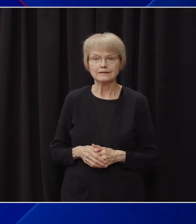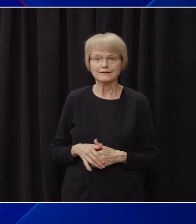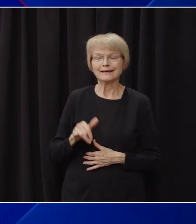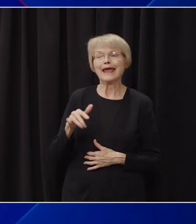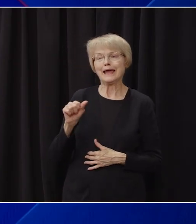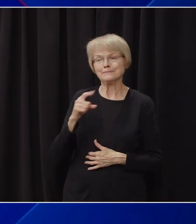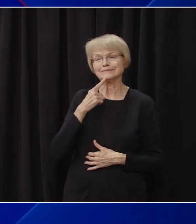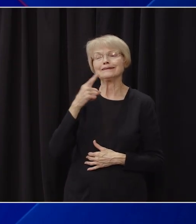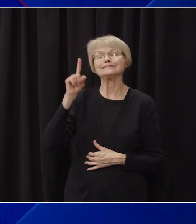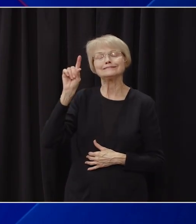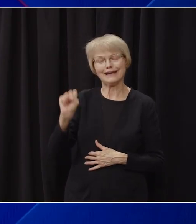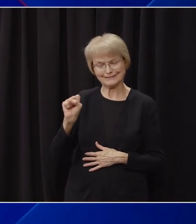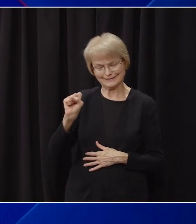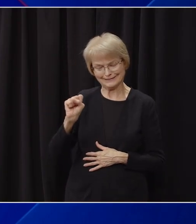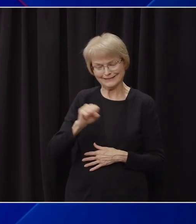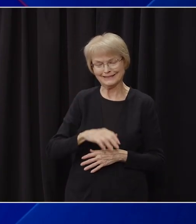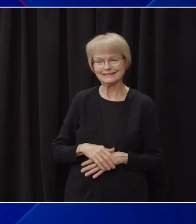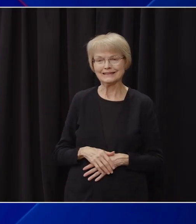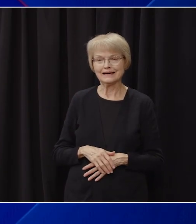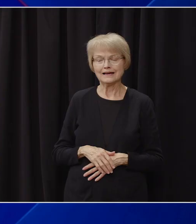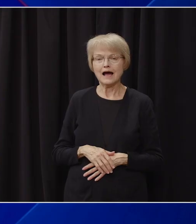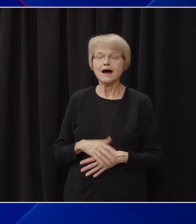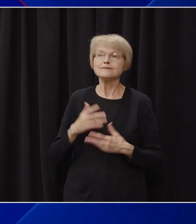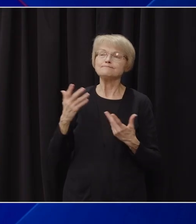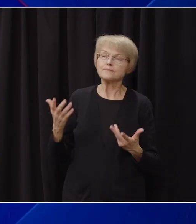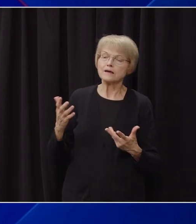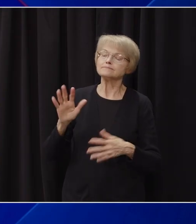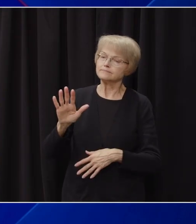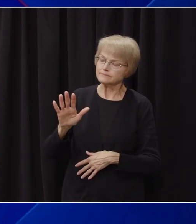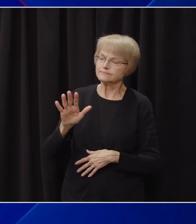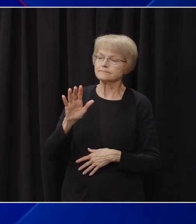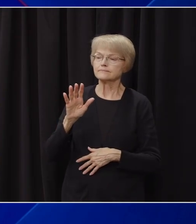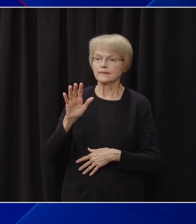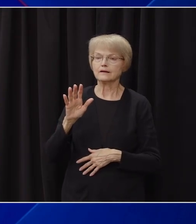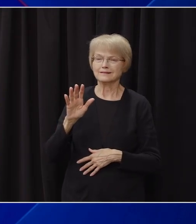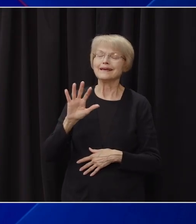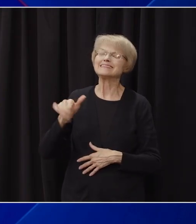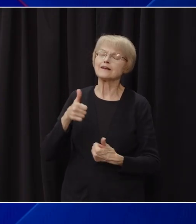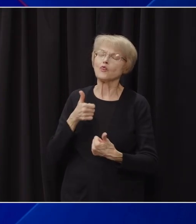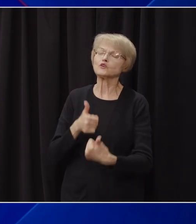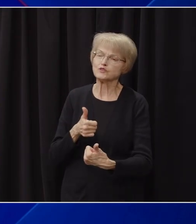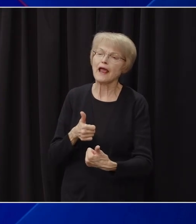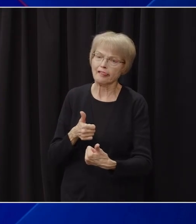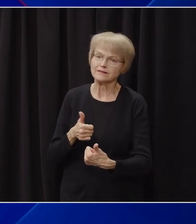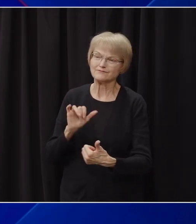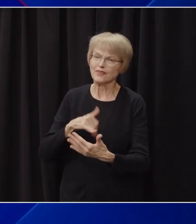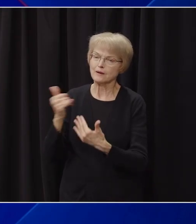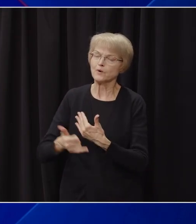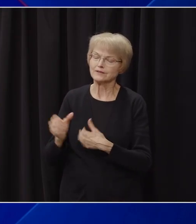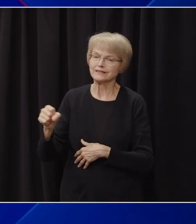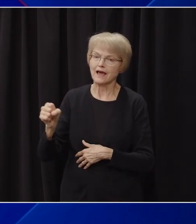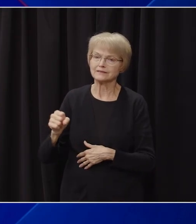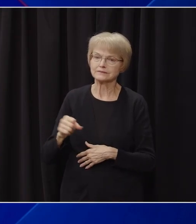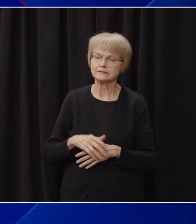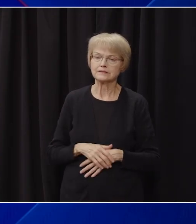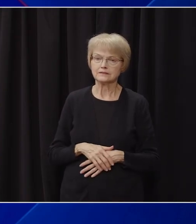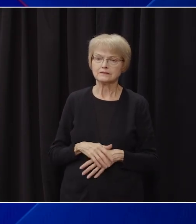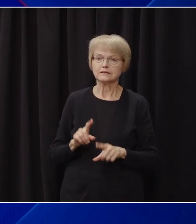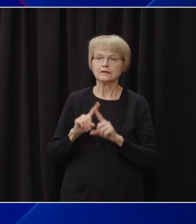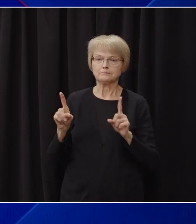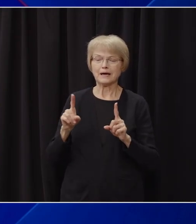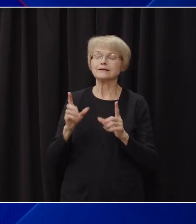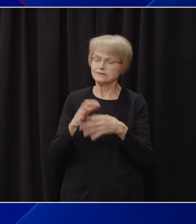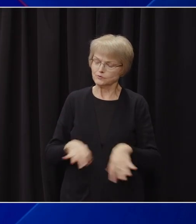Yes. I mean, I wouldn't say it's just another challenge of the project, but it's something that's